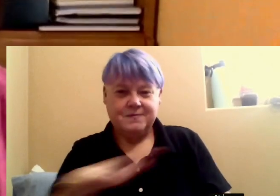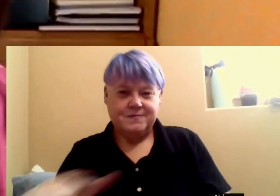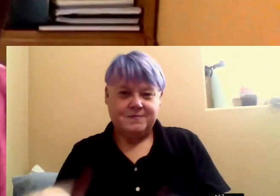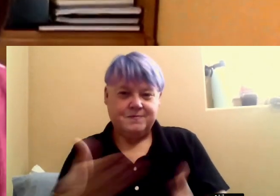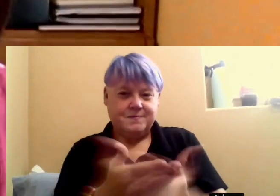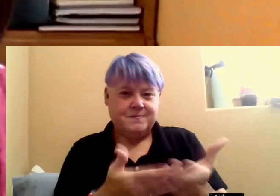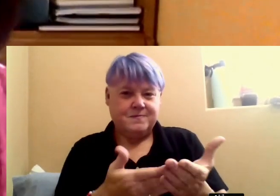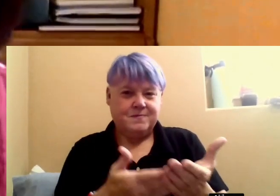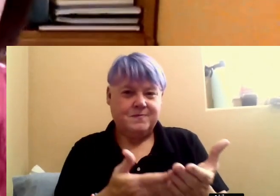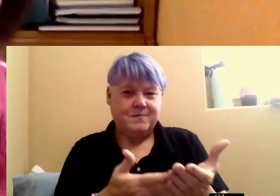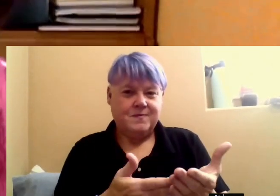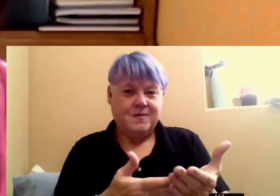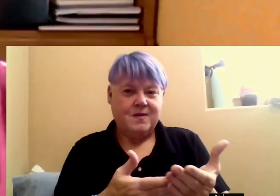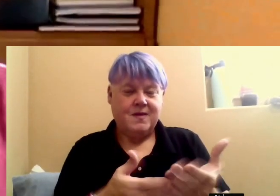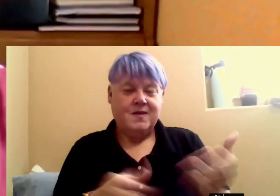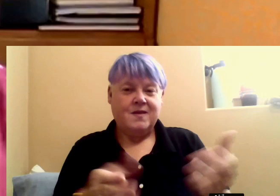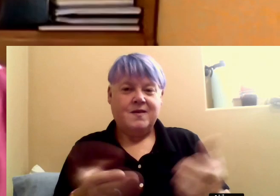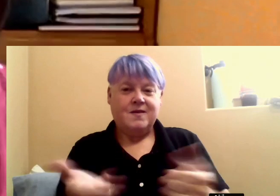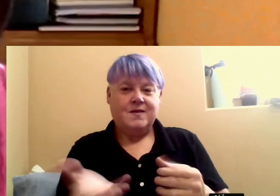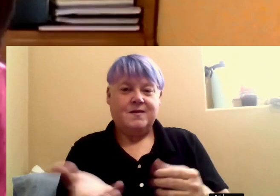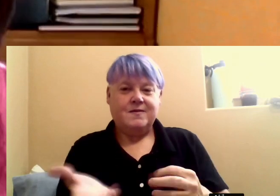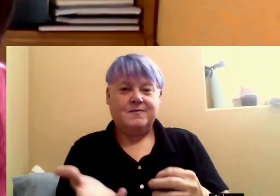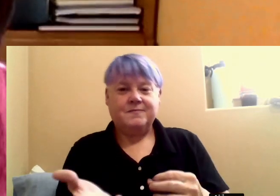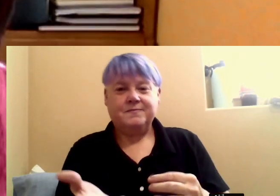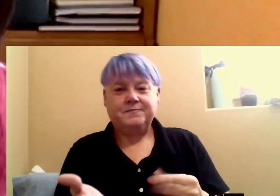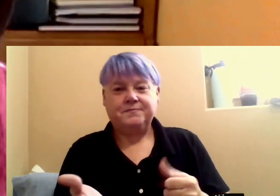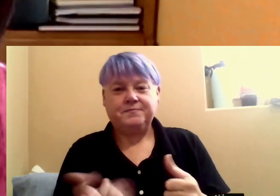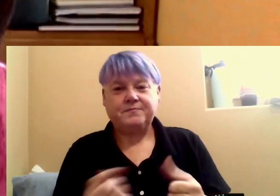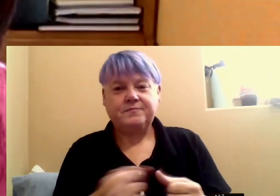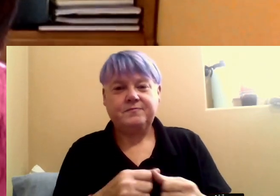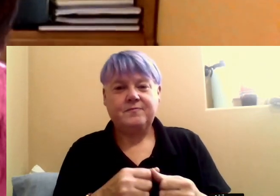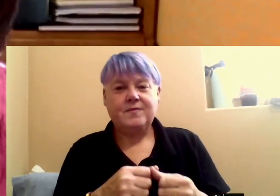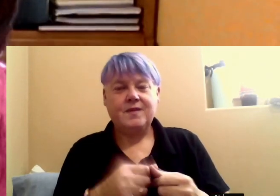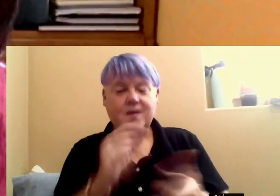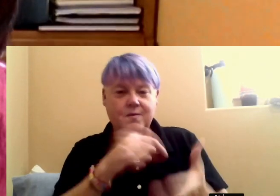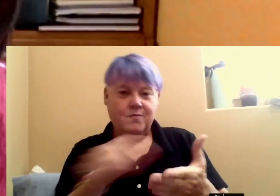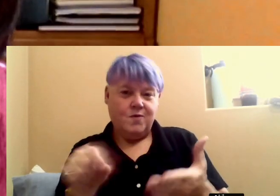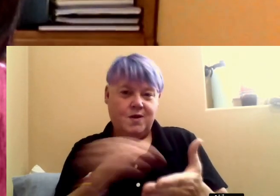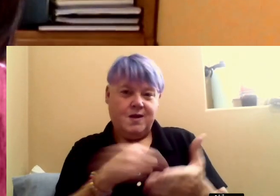company here in town, whose name is Company, wherein I'm writing the